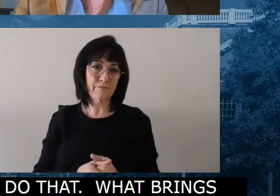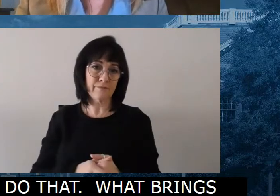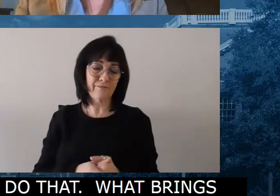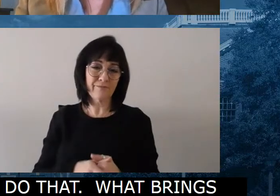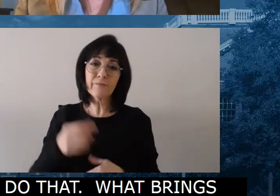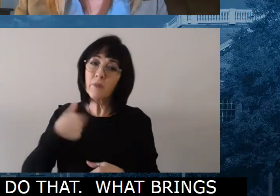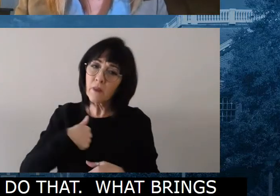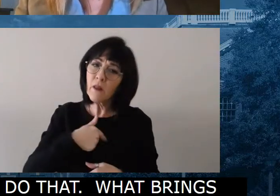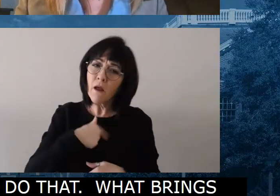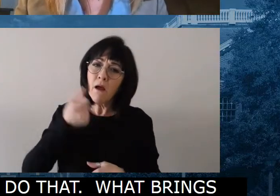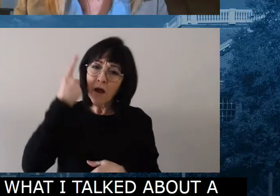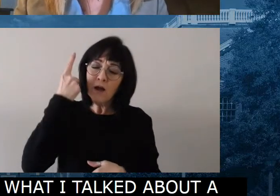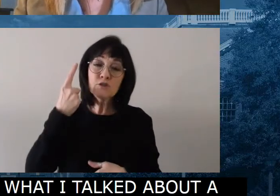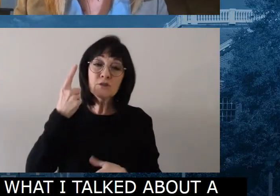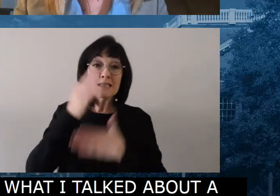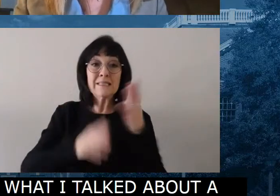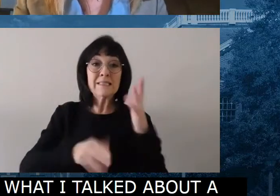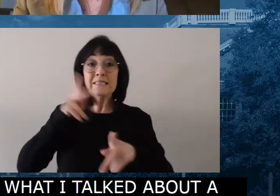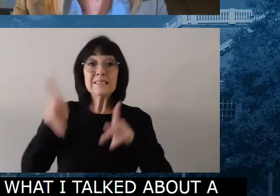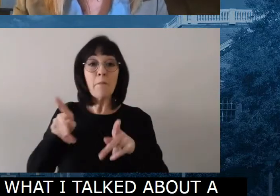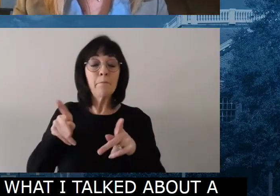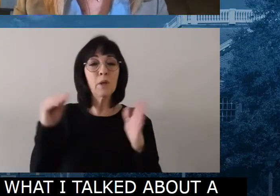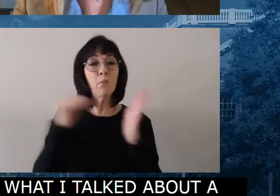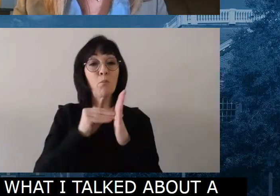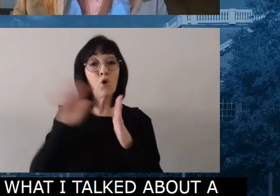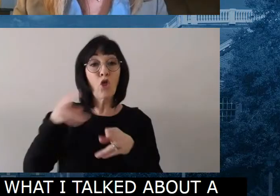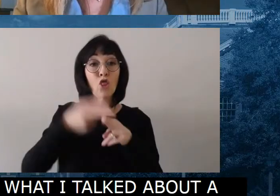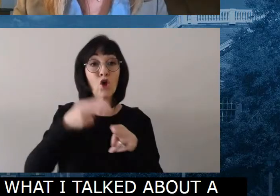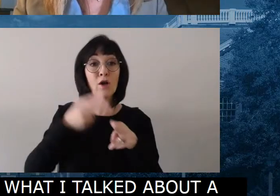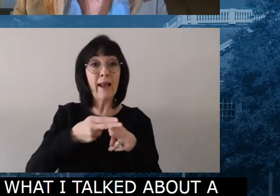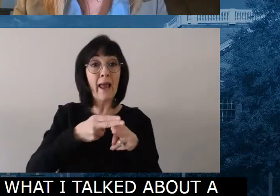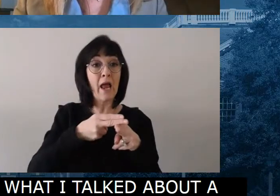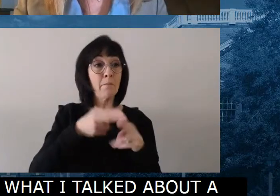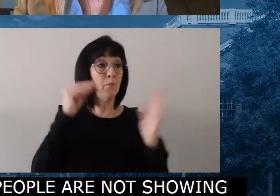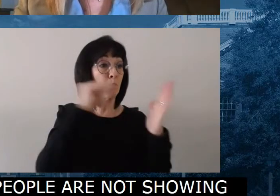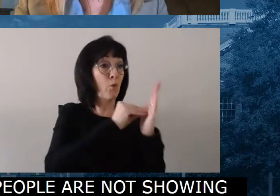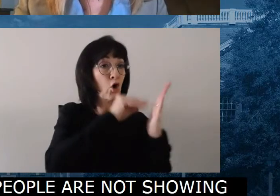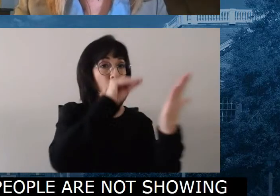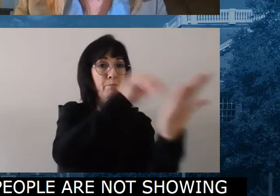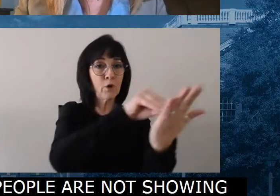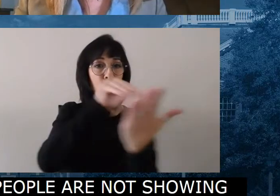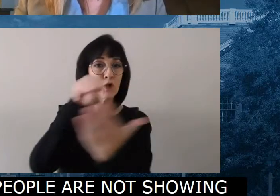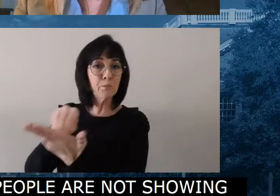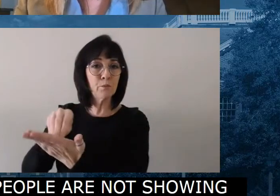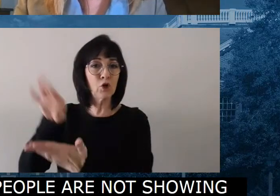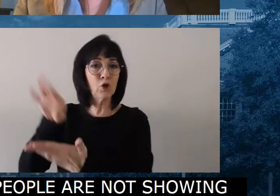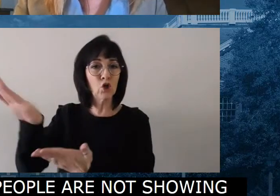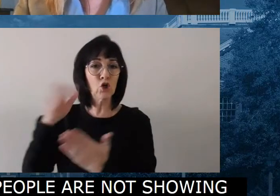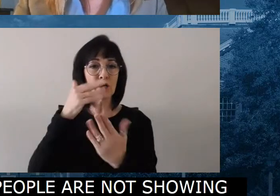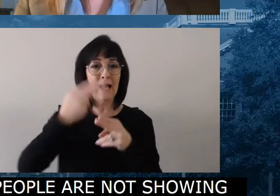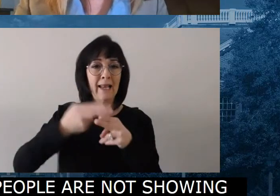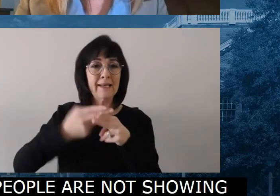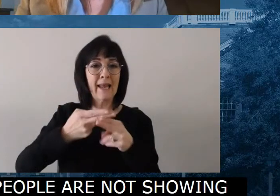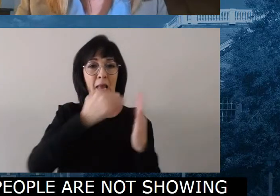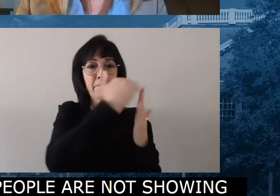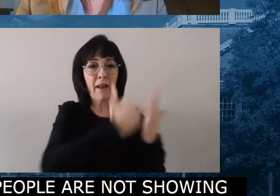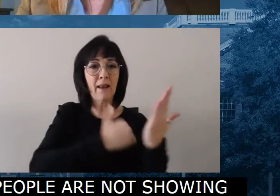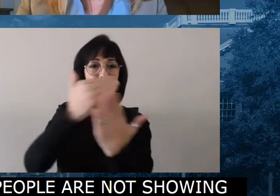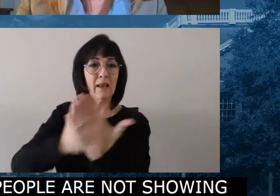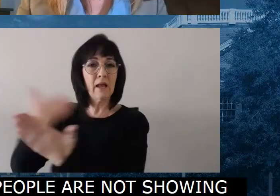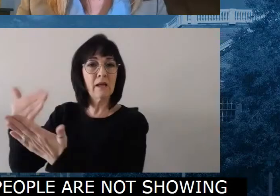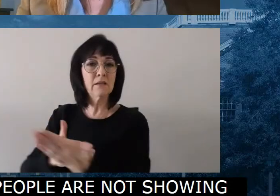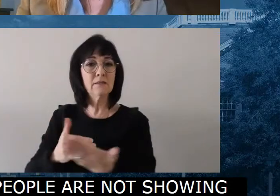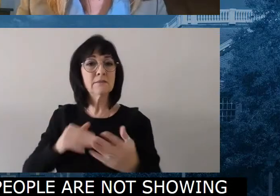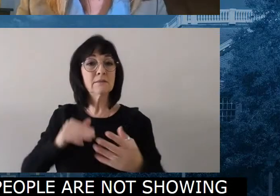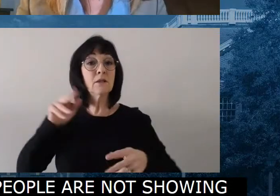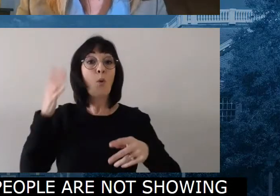potential vaccination spots to see what comes first. And that's great. They got it earlier, but we want to make sure then that shot that they had scheduled